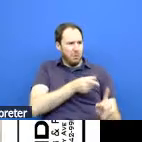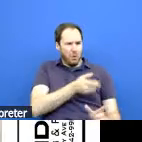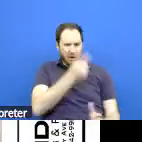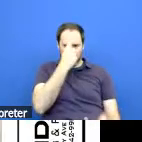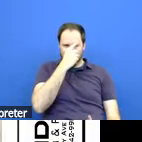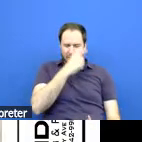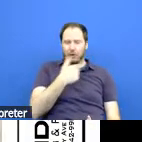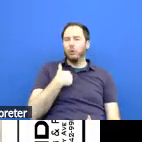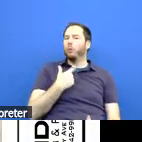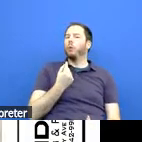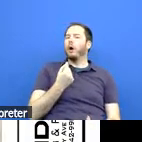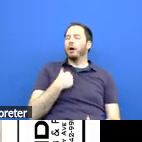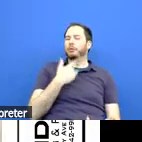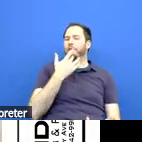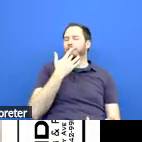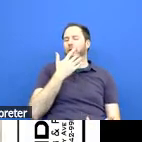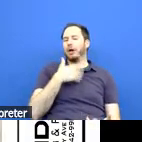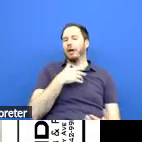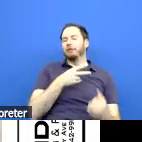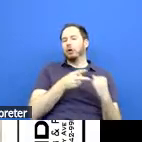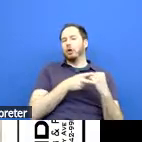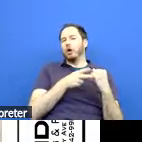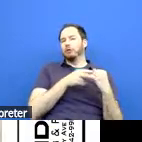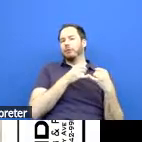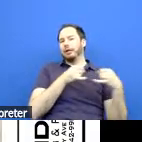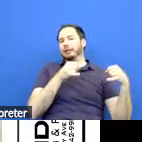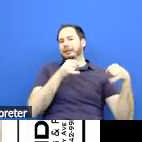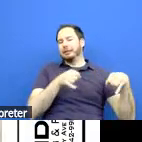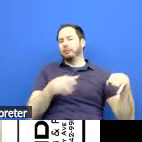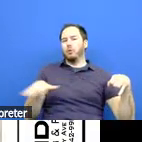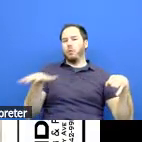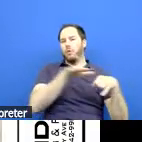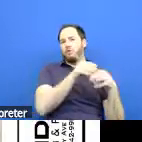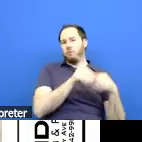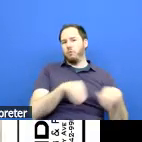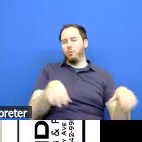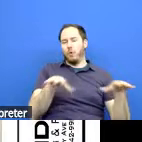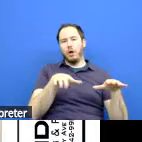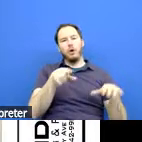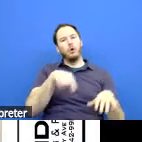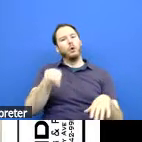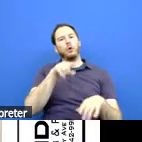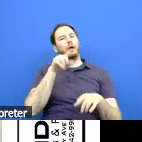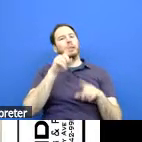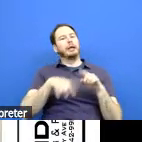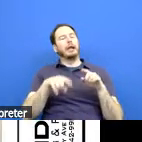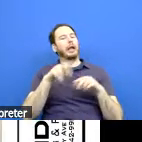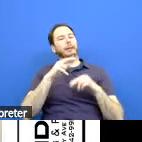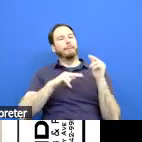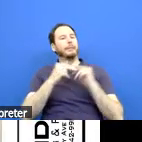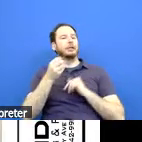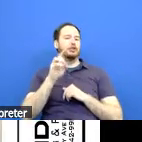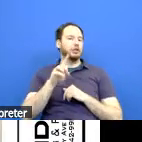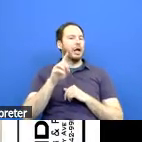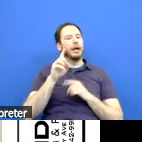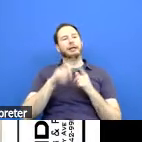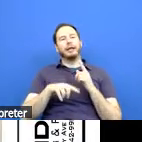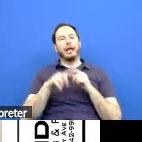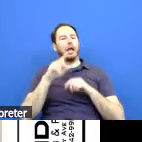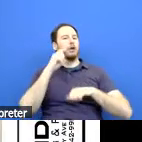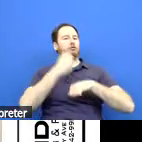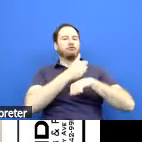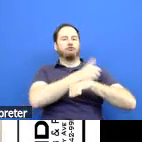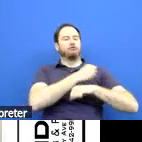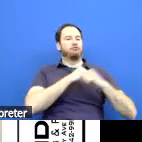those ones is we've just put a conservation easement over the property, and the people can't put sheds or they can't put structures